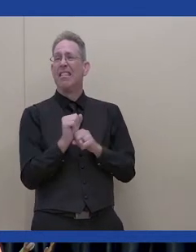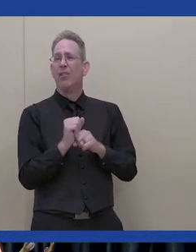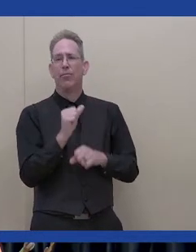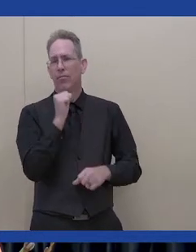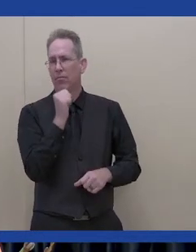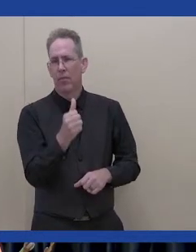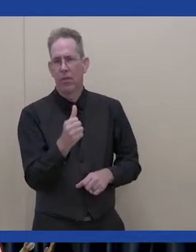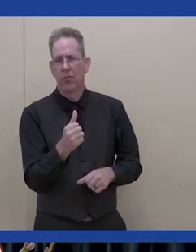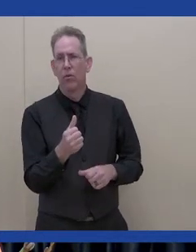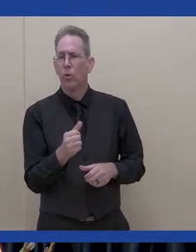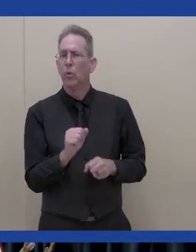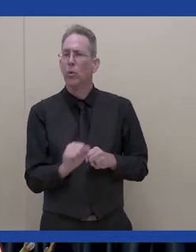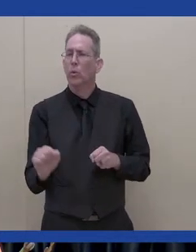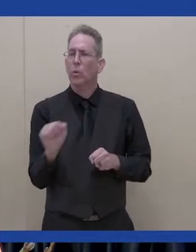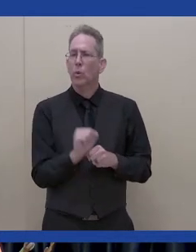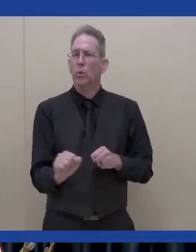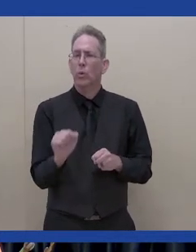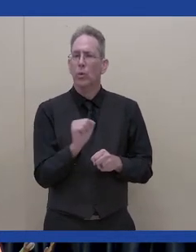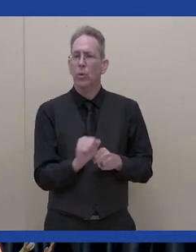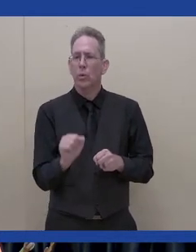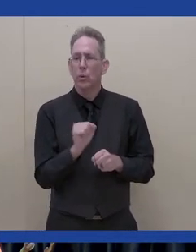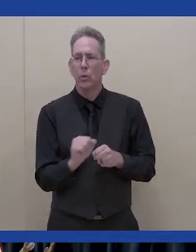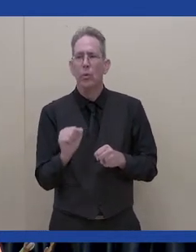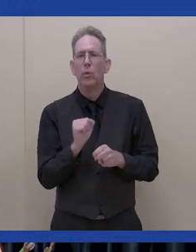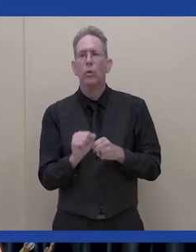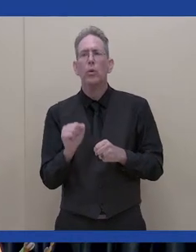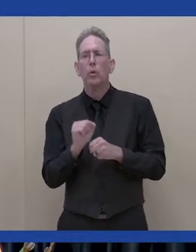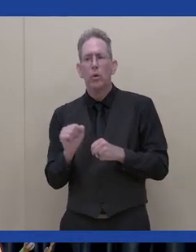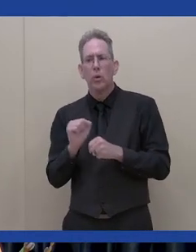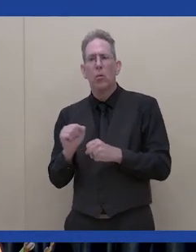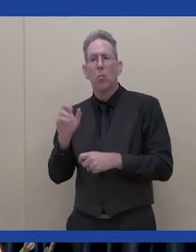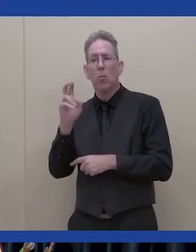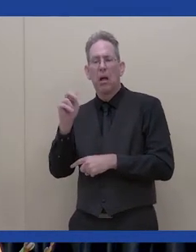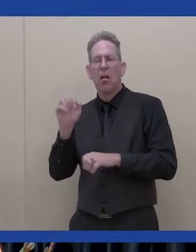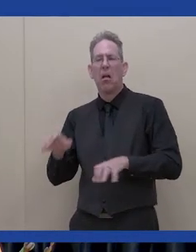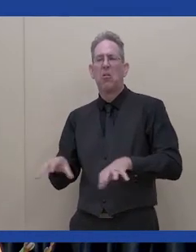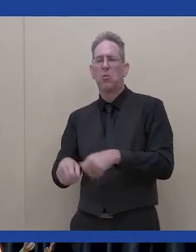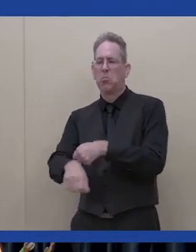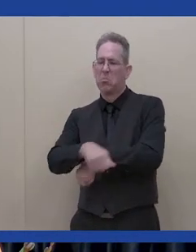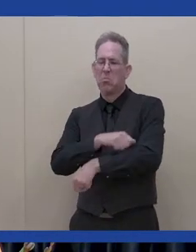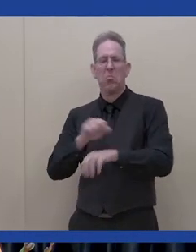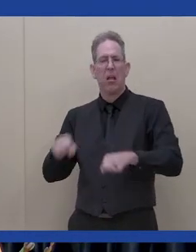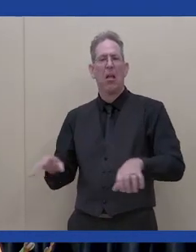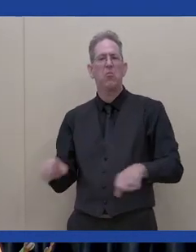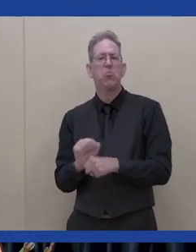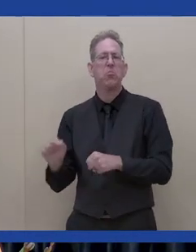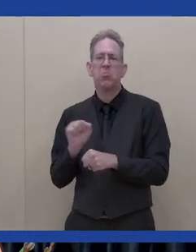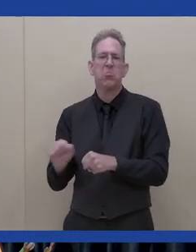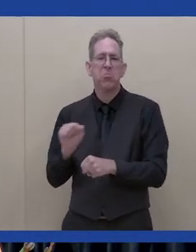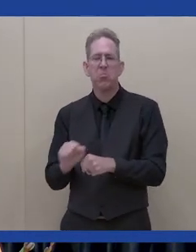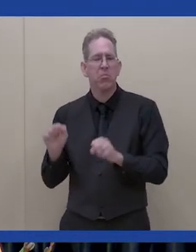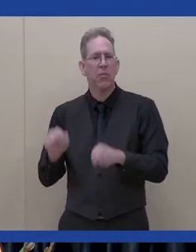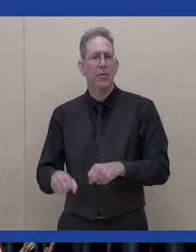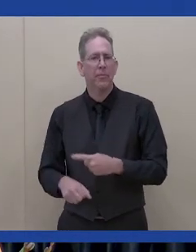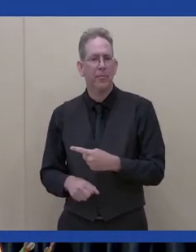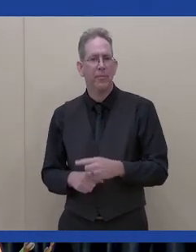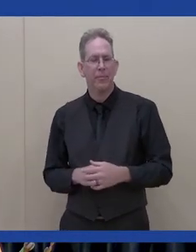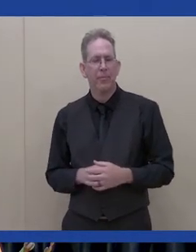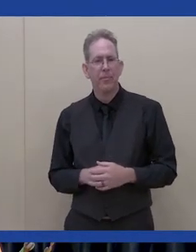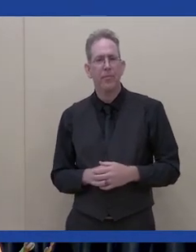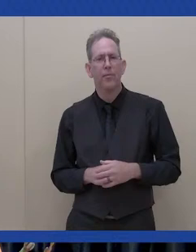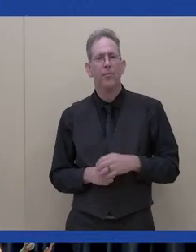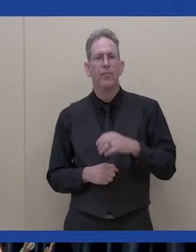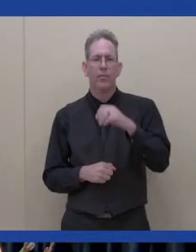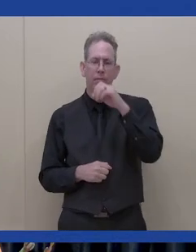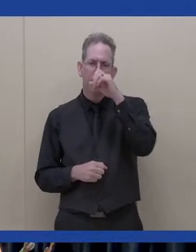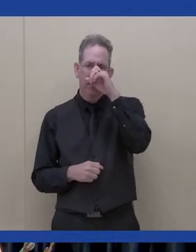will be a strength of Ben. We must balance many interests, and many interests the public